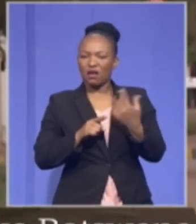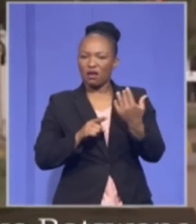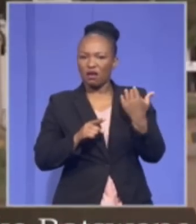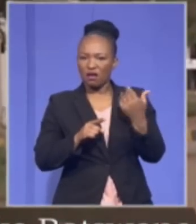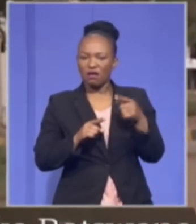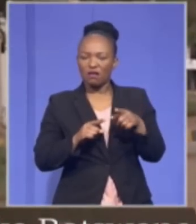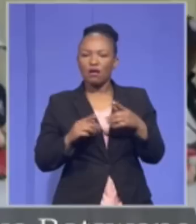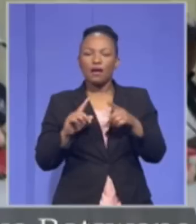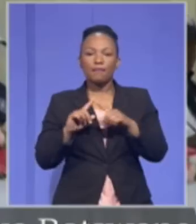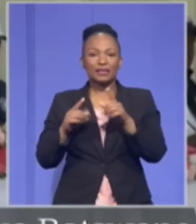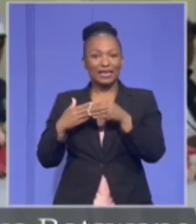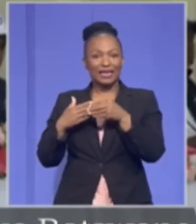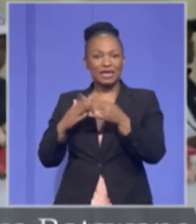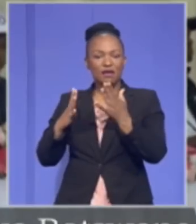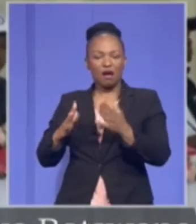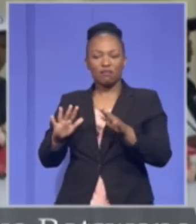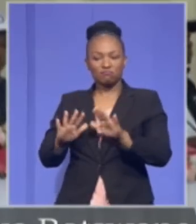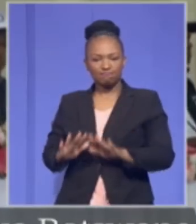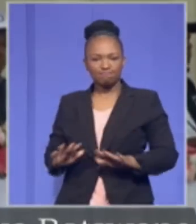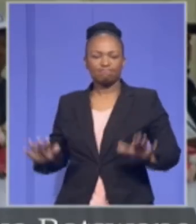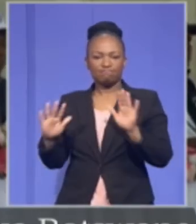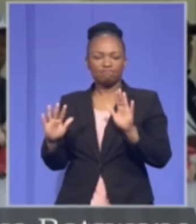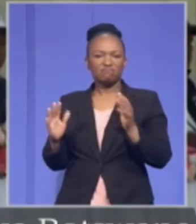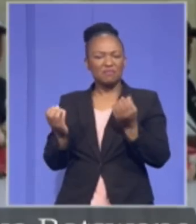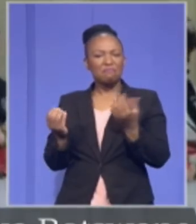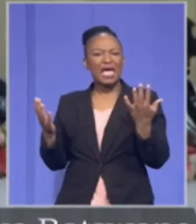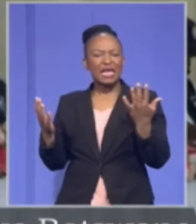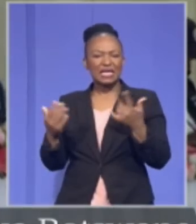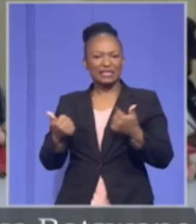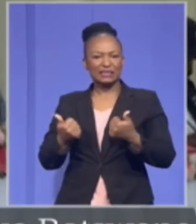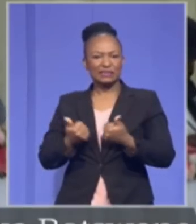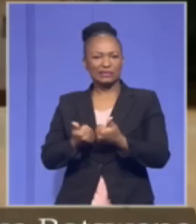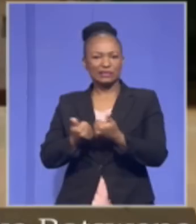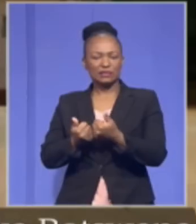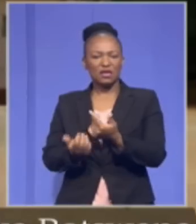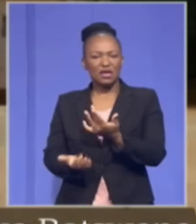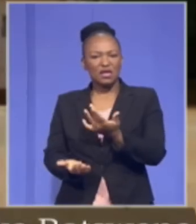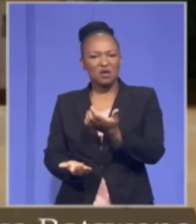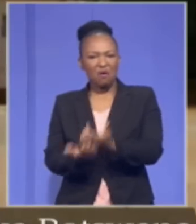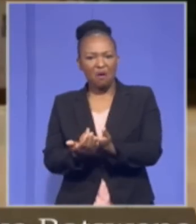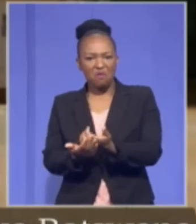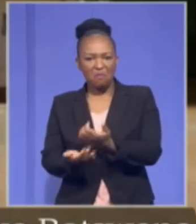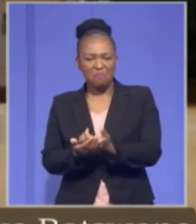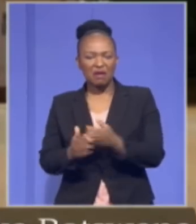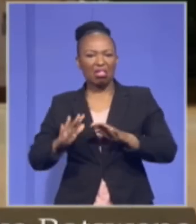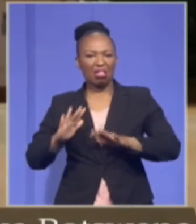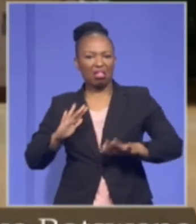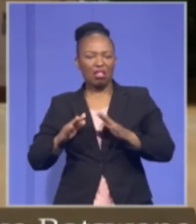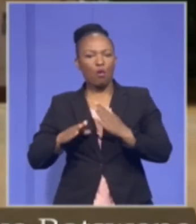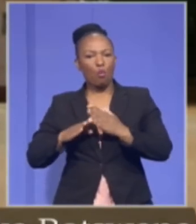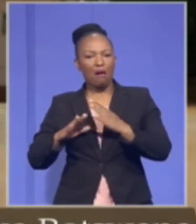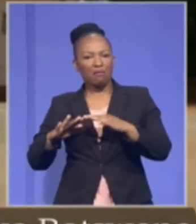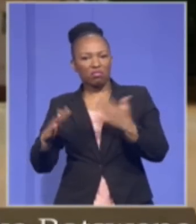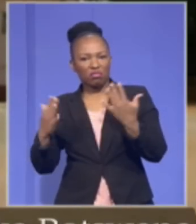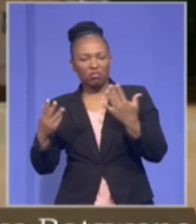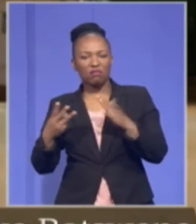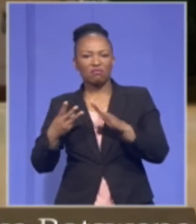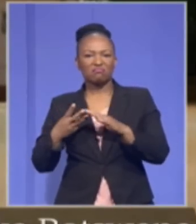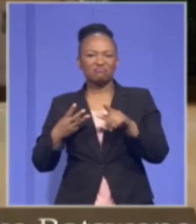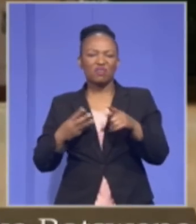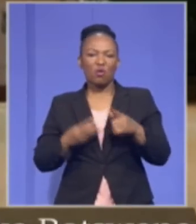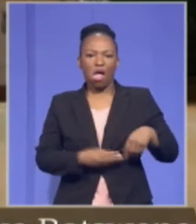boetapele bja naga yeo bo sa lebano ke dihlotlo tše mmalwa bjalo ka ekonomi yeo e thwešago ka letolo, tlhokego ya mešomo le ditatofatšo